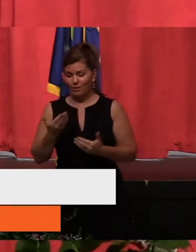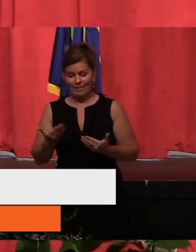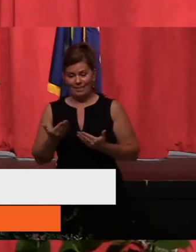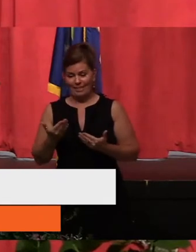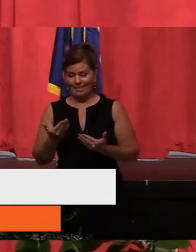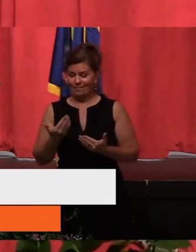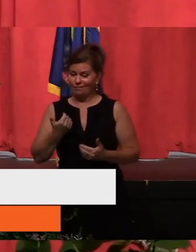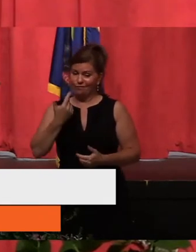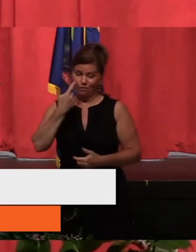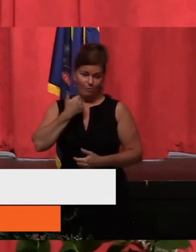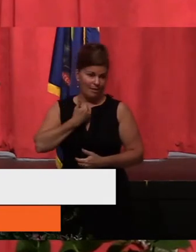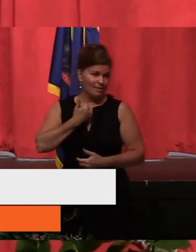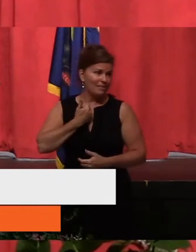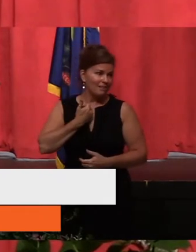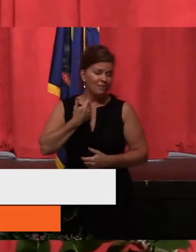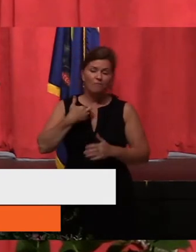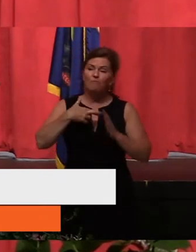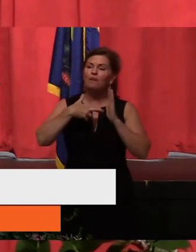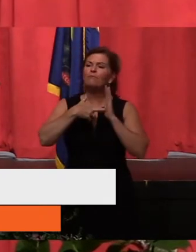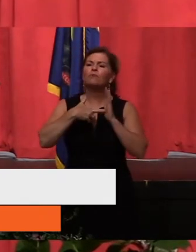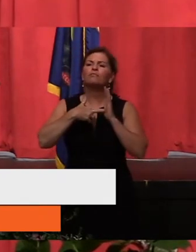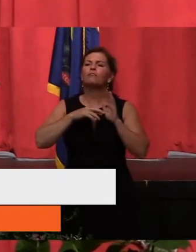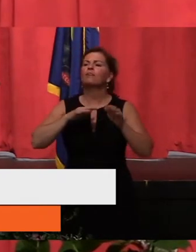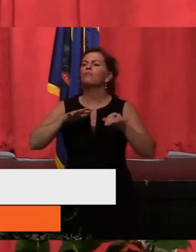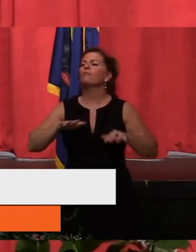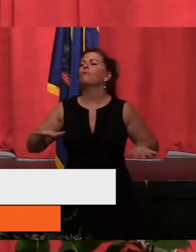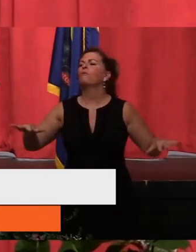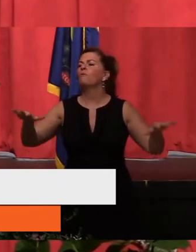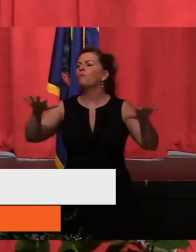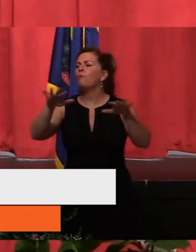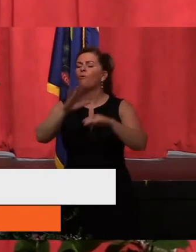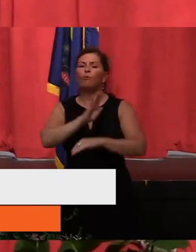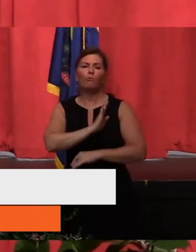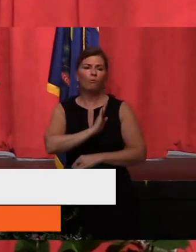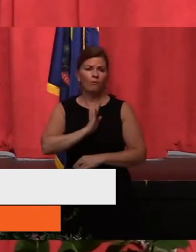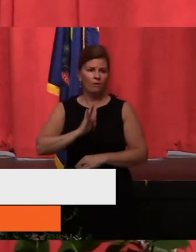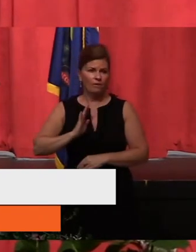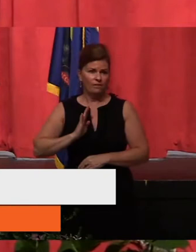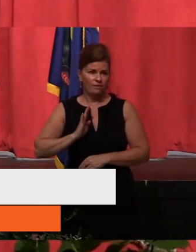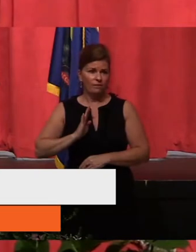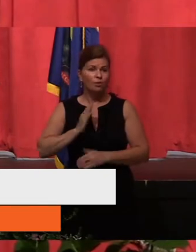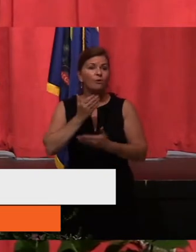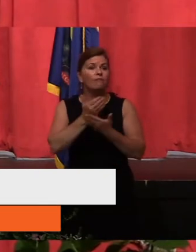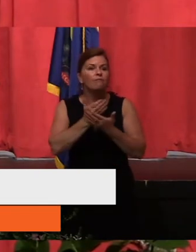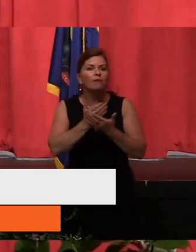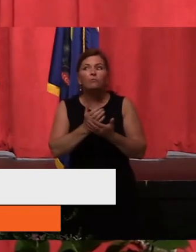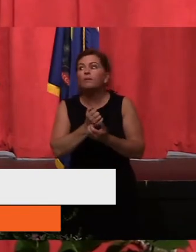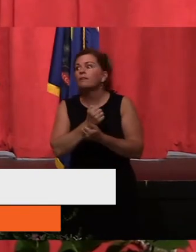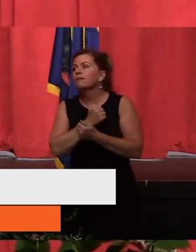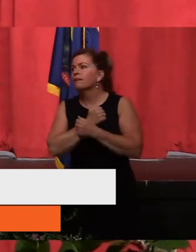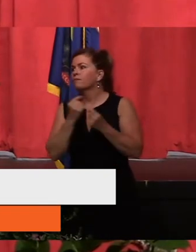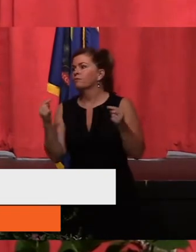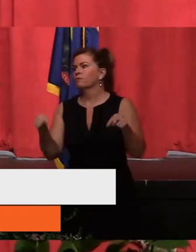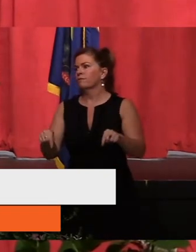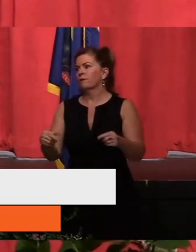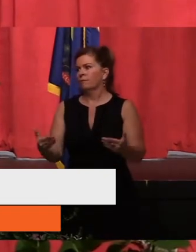but representing our entire board, who I know for a fact would have loved to have been here